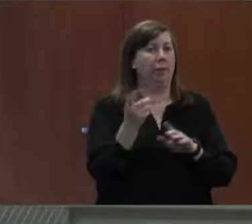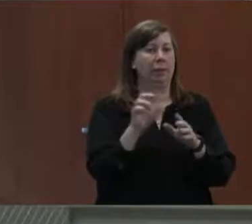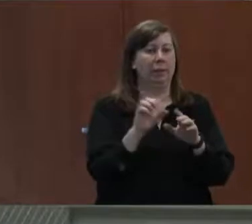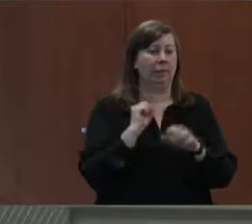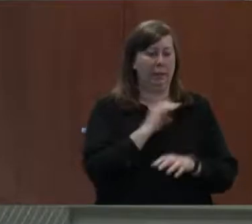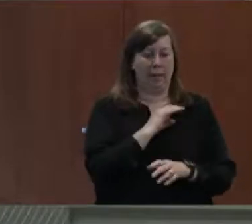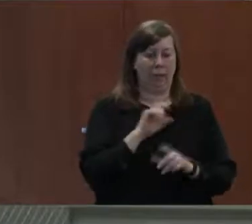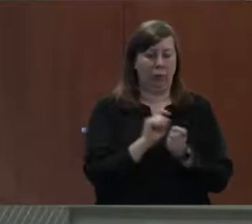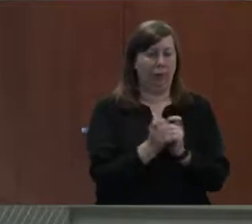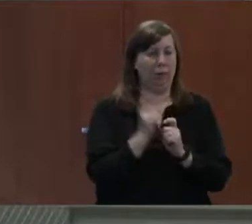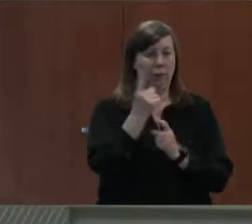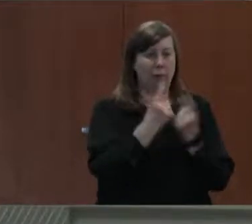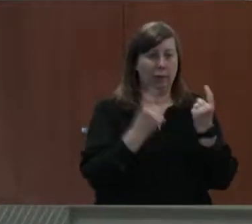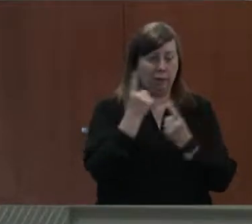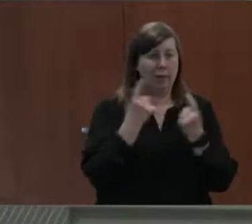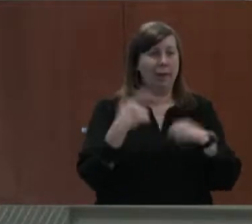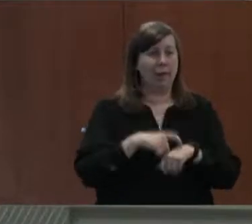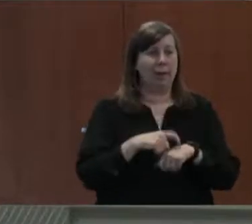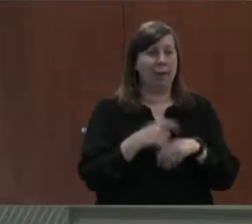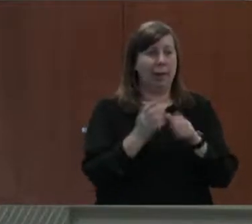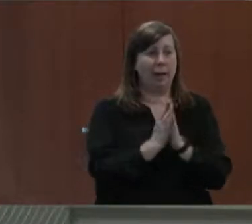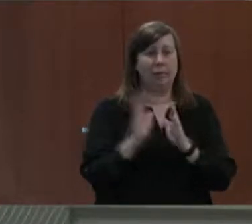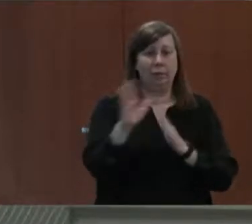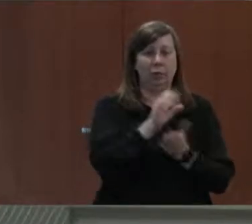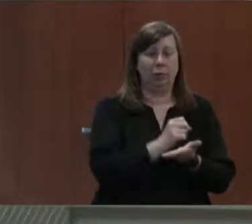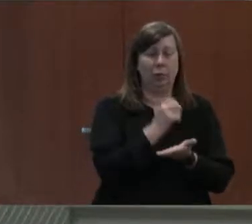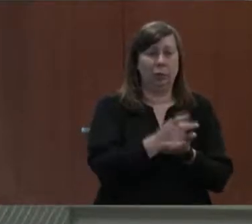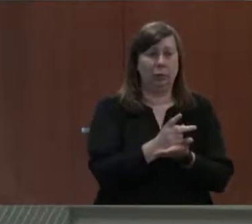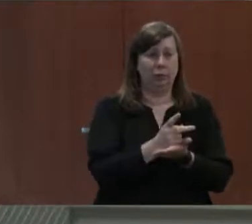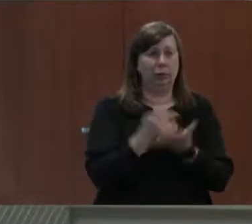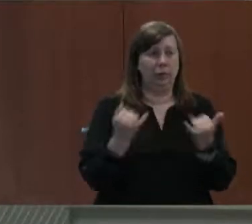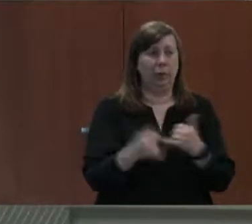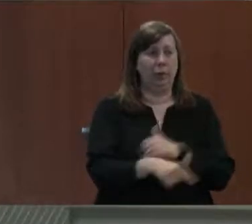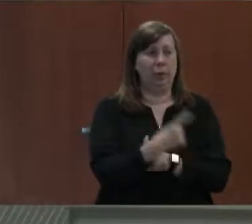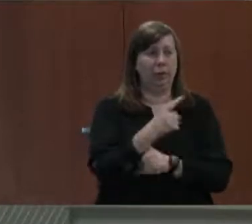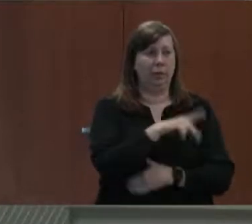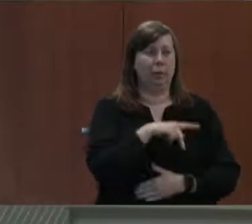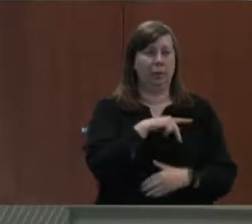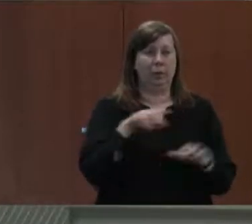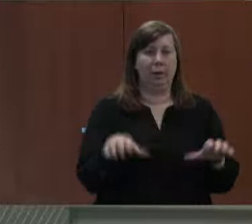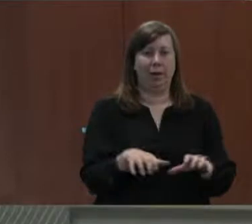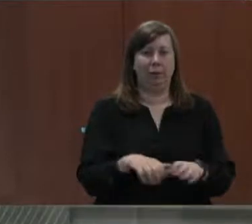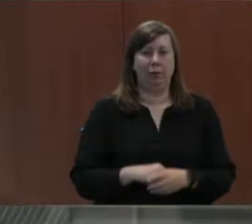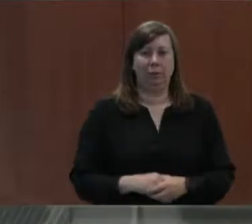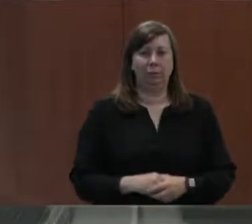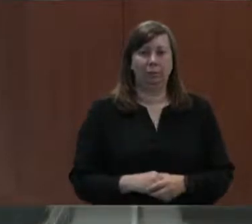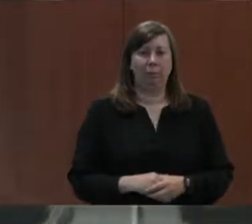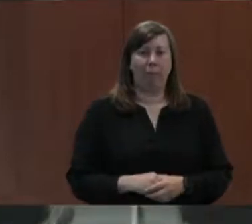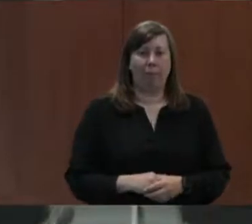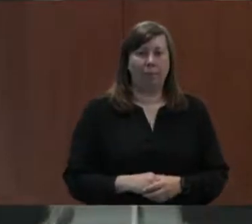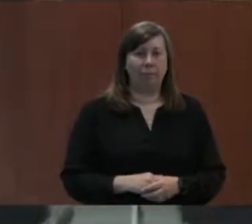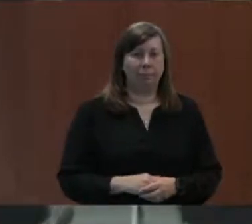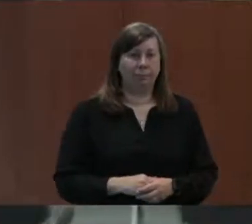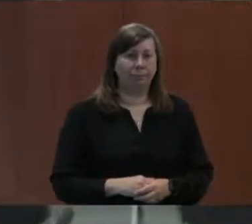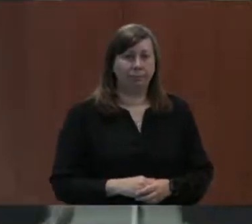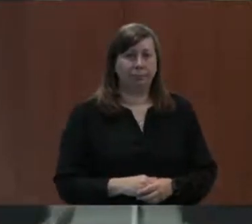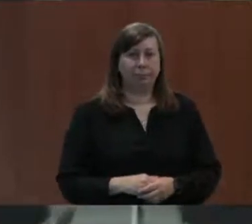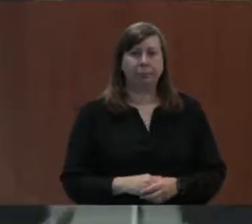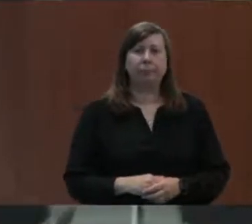for your consideration. And at this time, I ask for your approval of today's personnel actions. Is there a